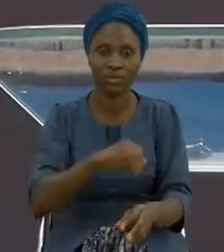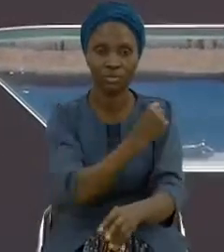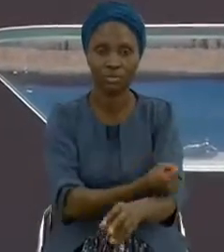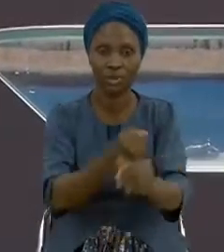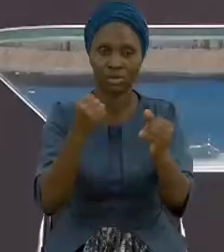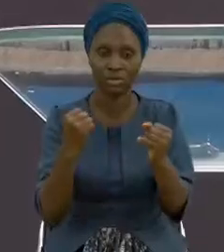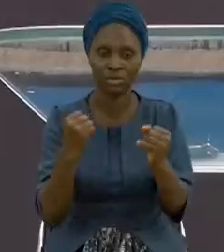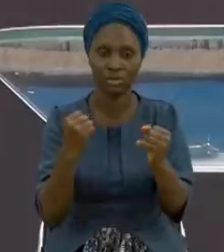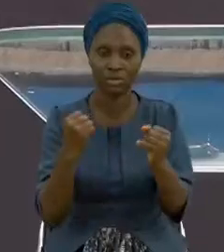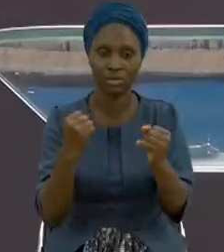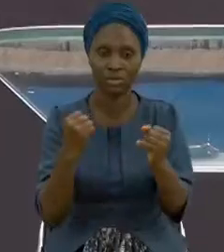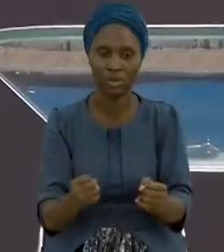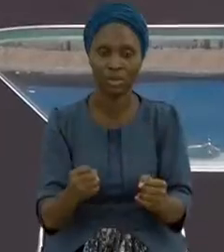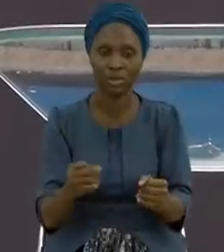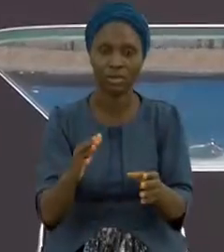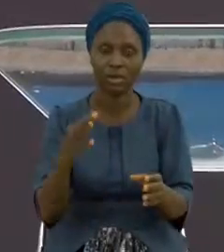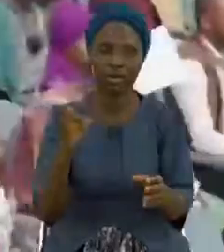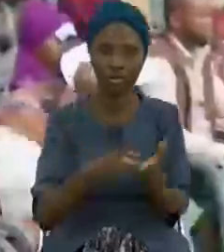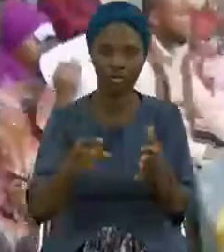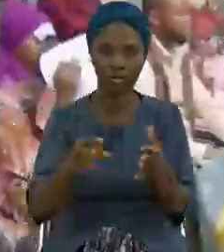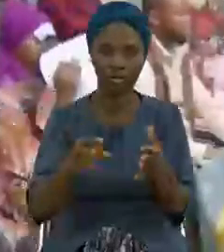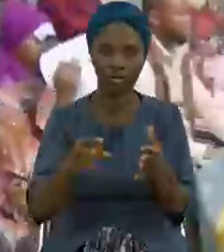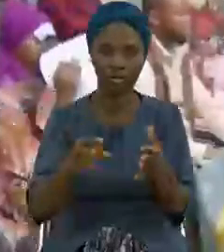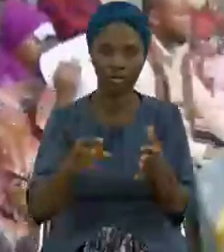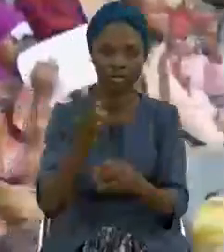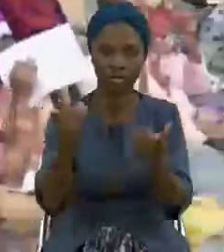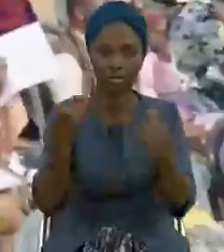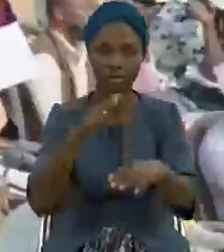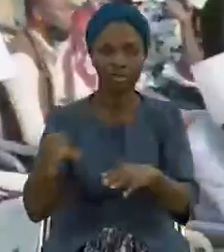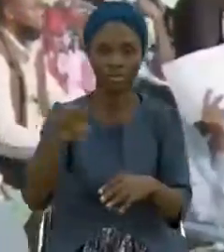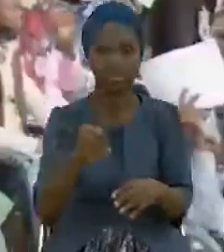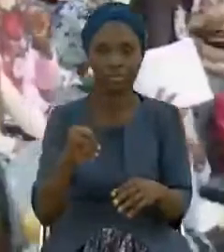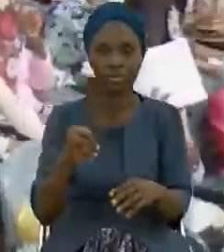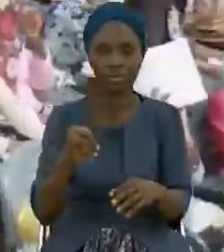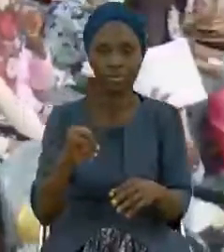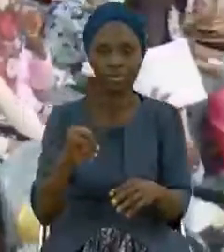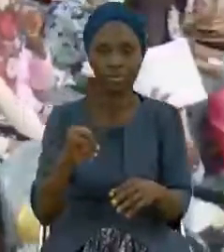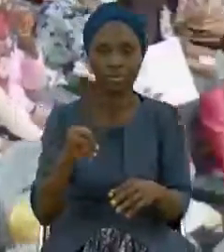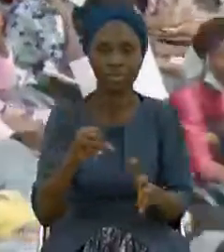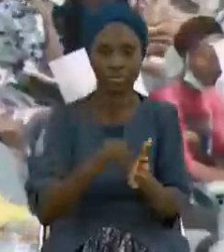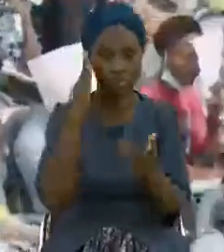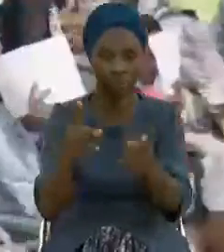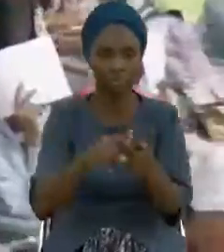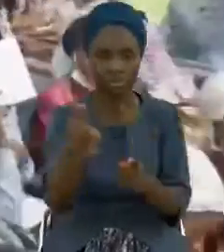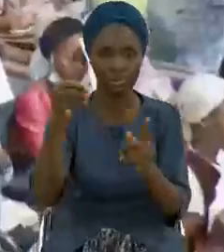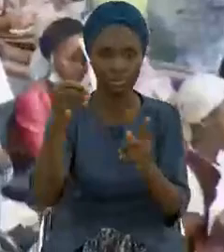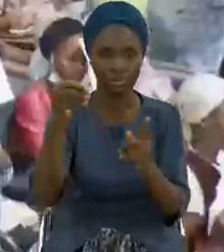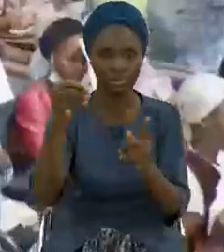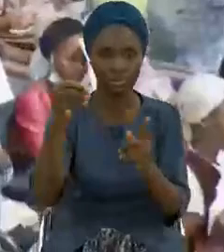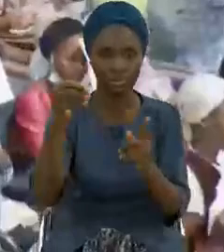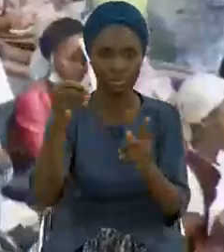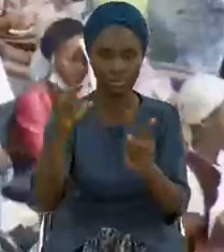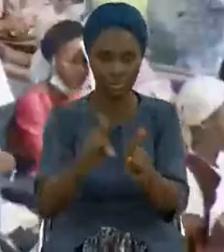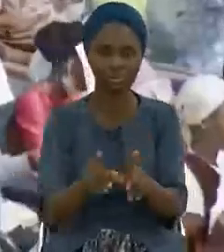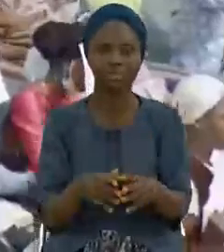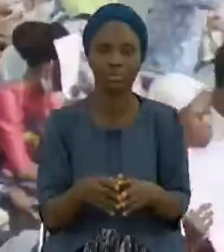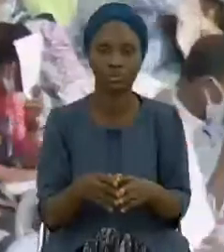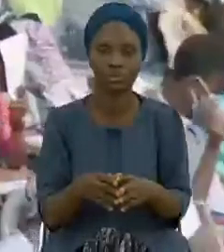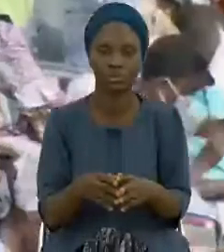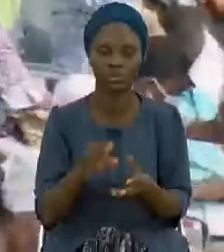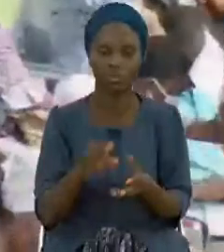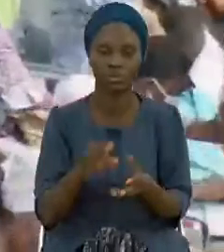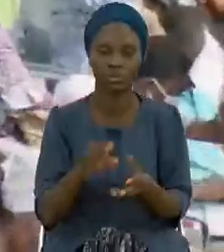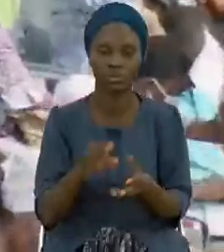them. It will happen to you too. Number six now. Number six,